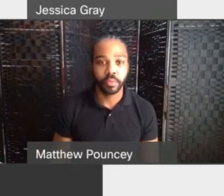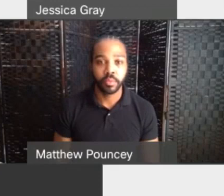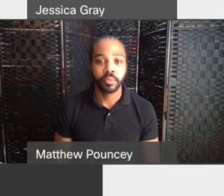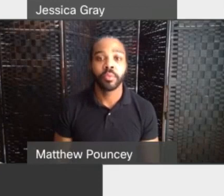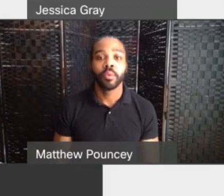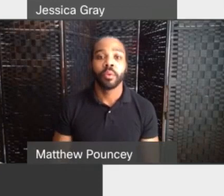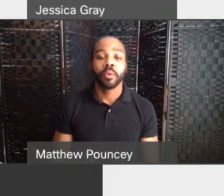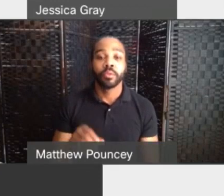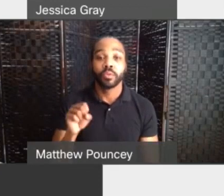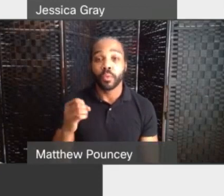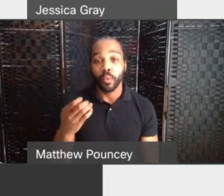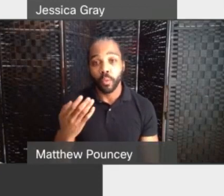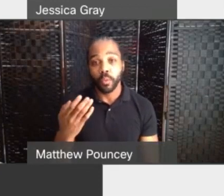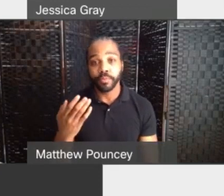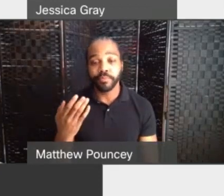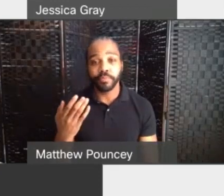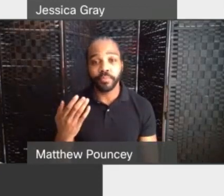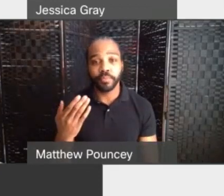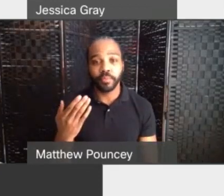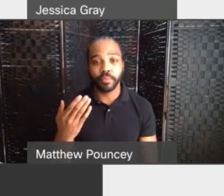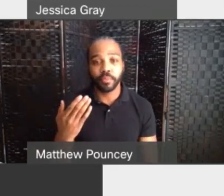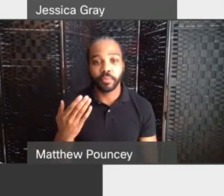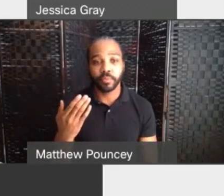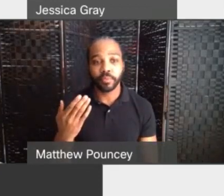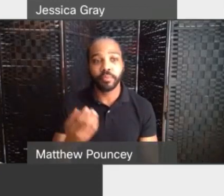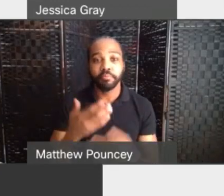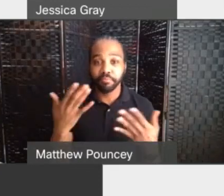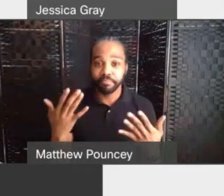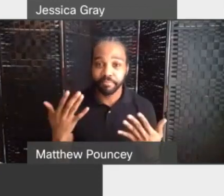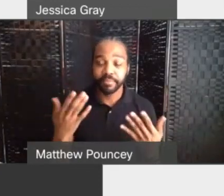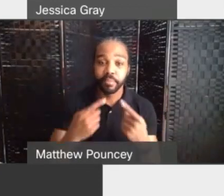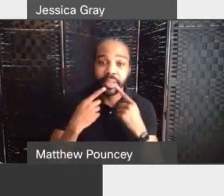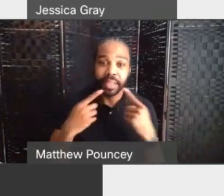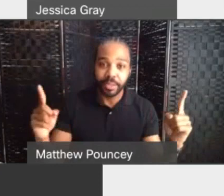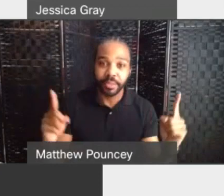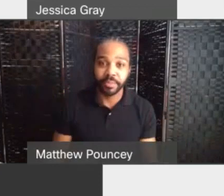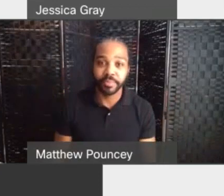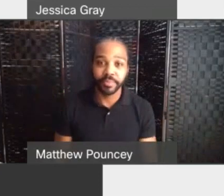So just by way of an announcement,